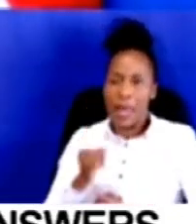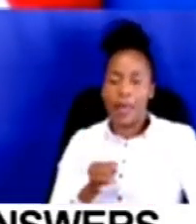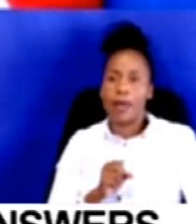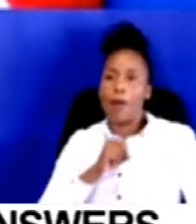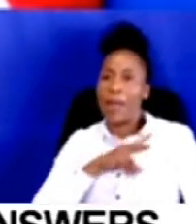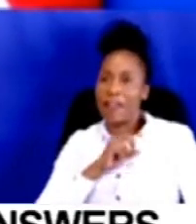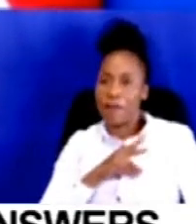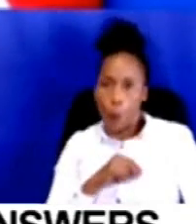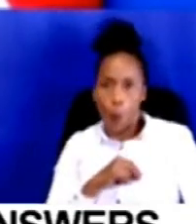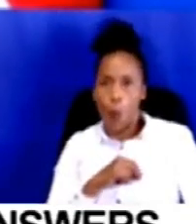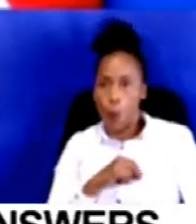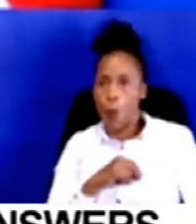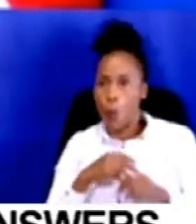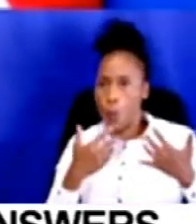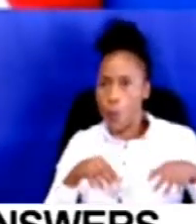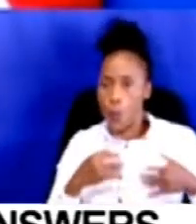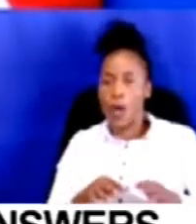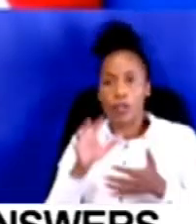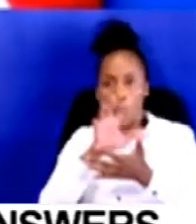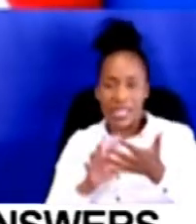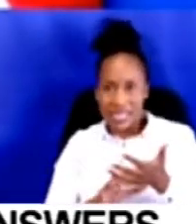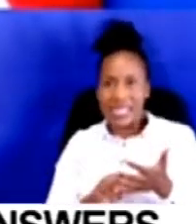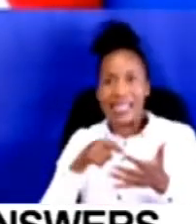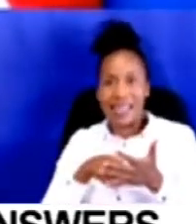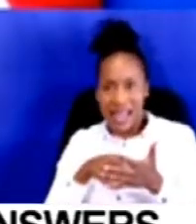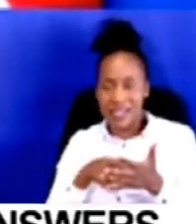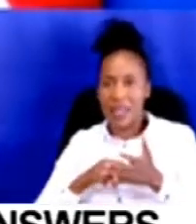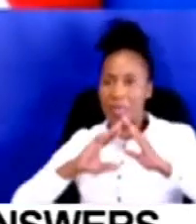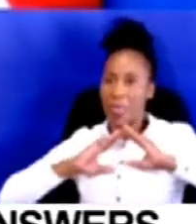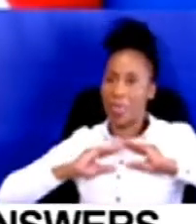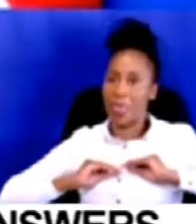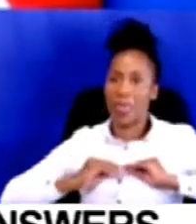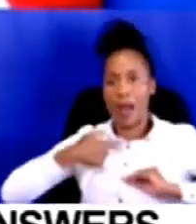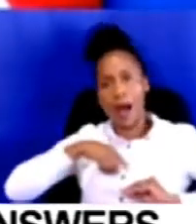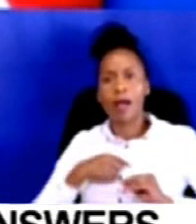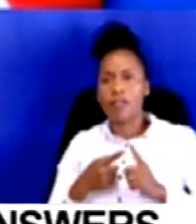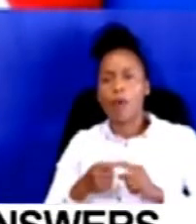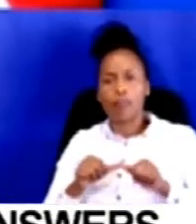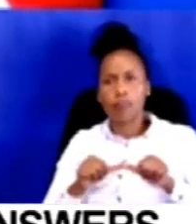that can discourage us from going forward.